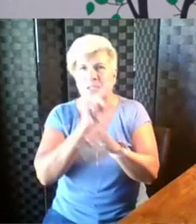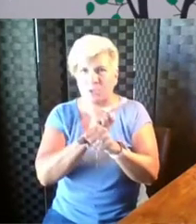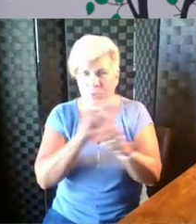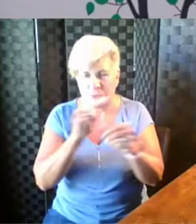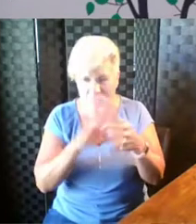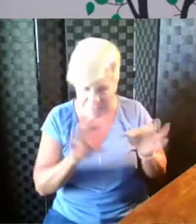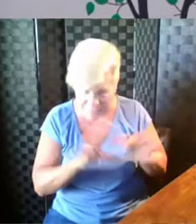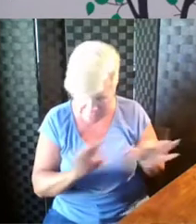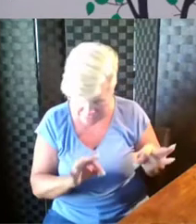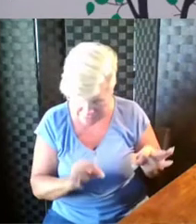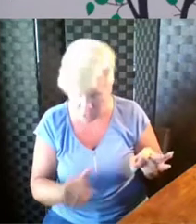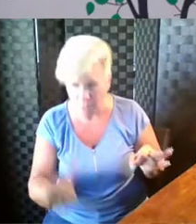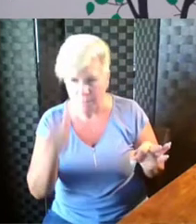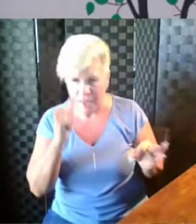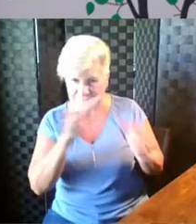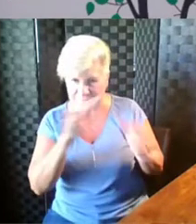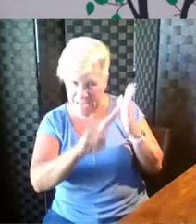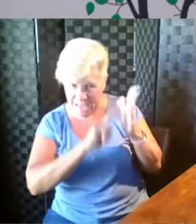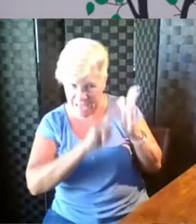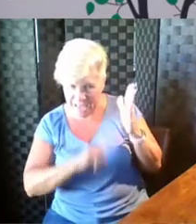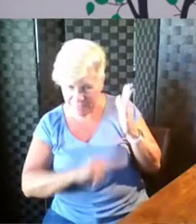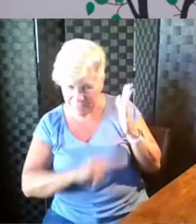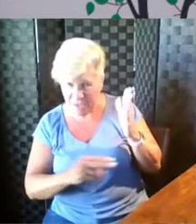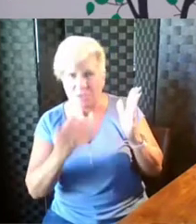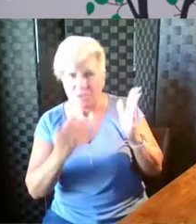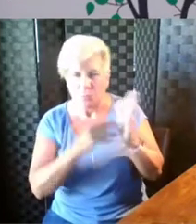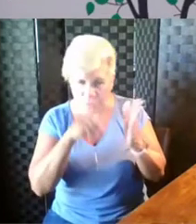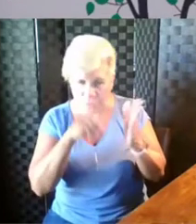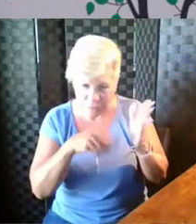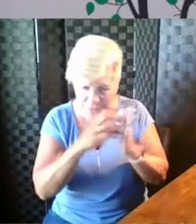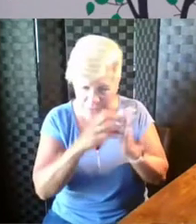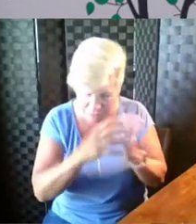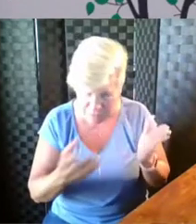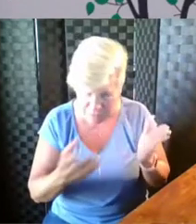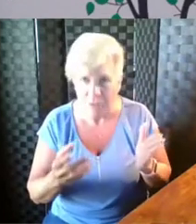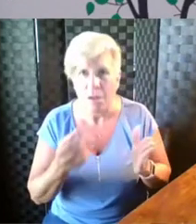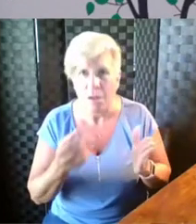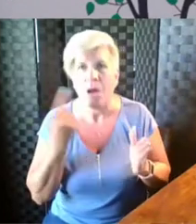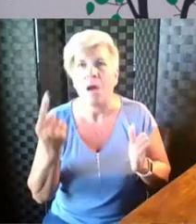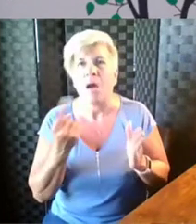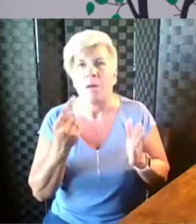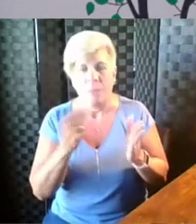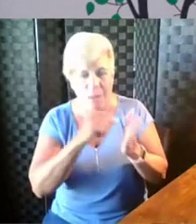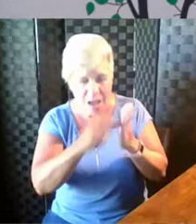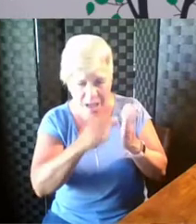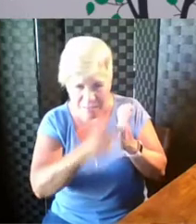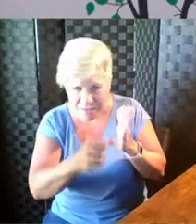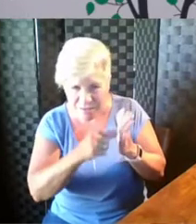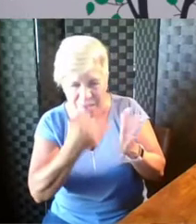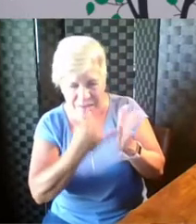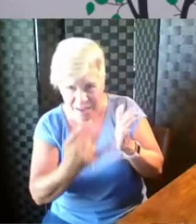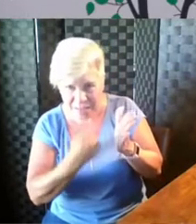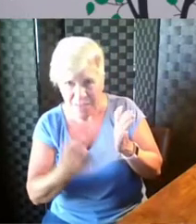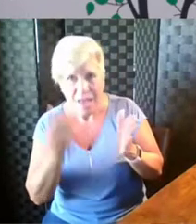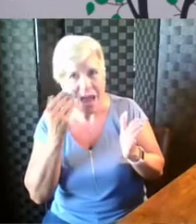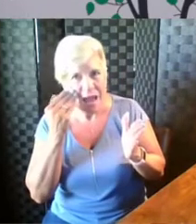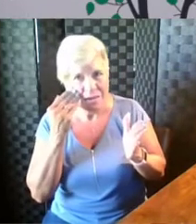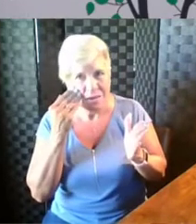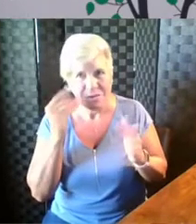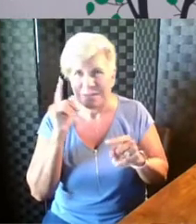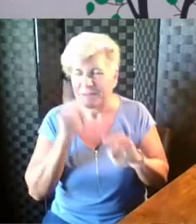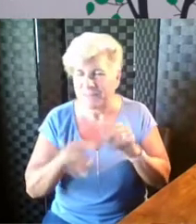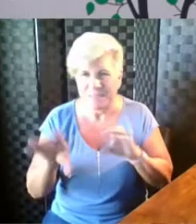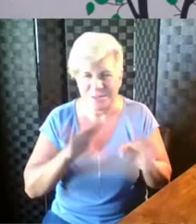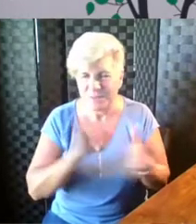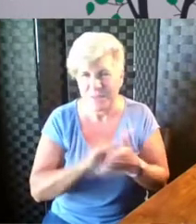the text, go back and reread the story or reread the article. We often underline or highlight, and I know that that